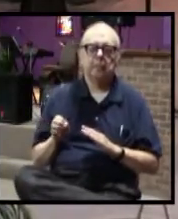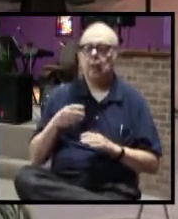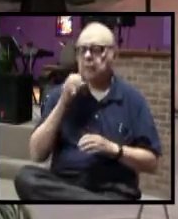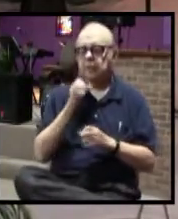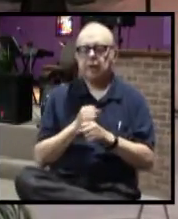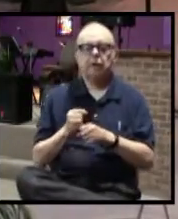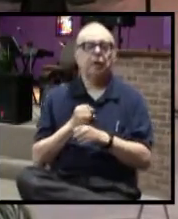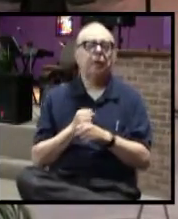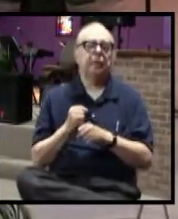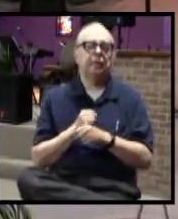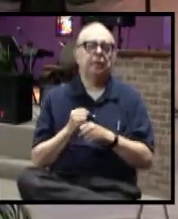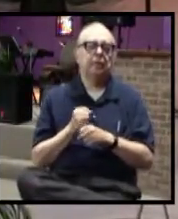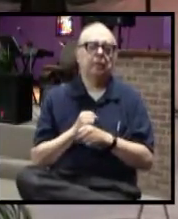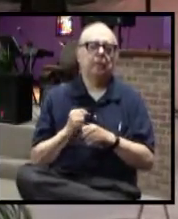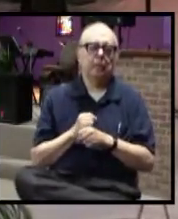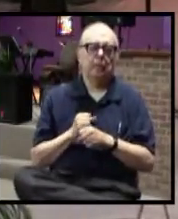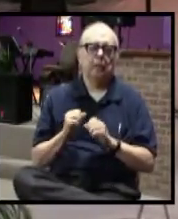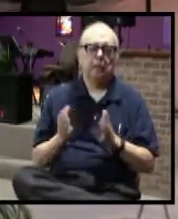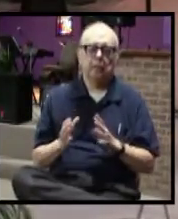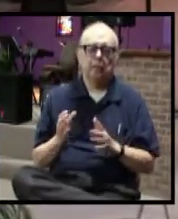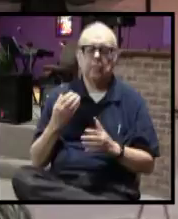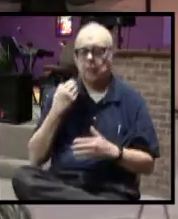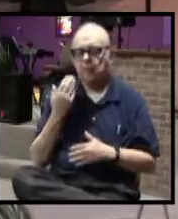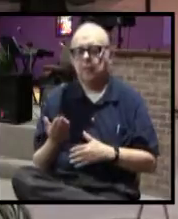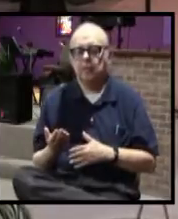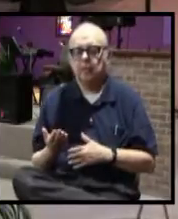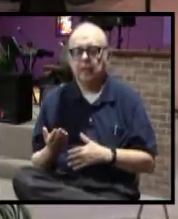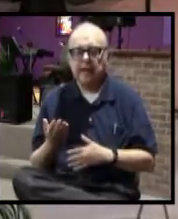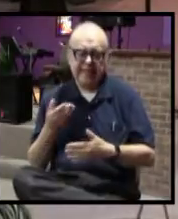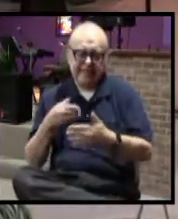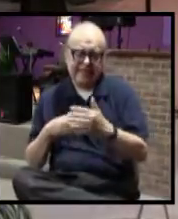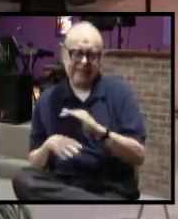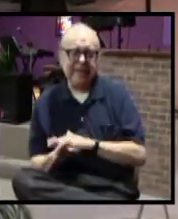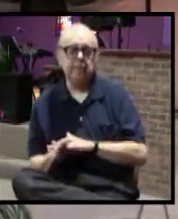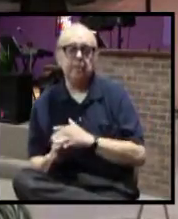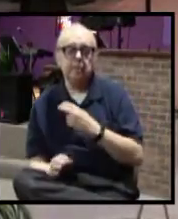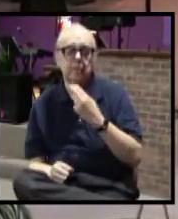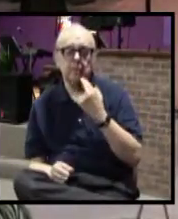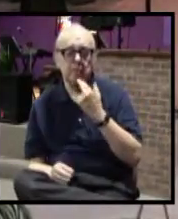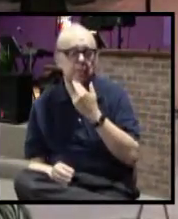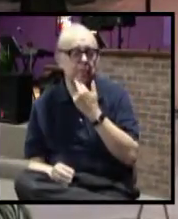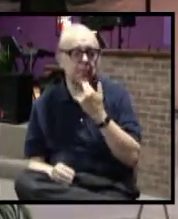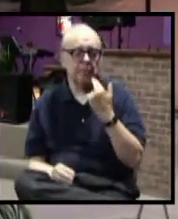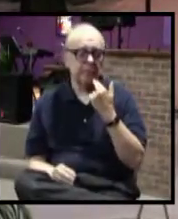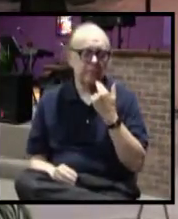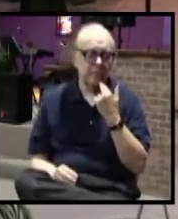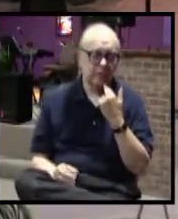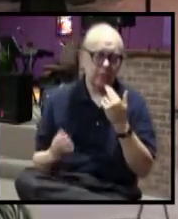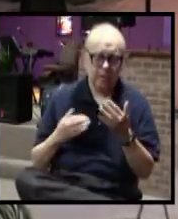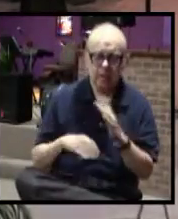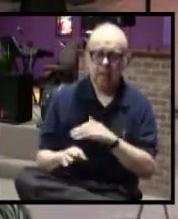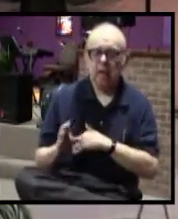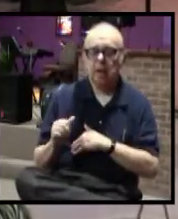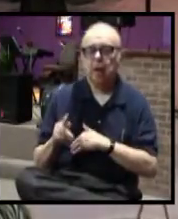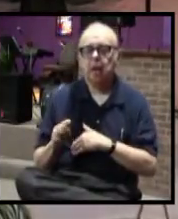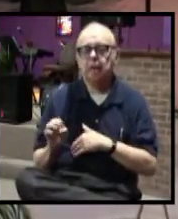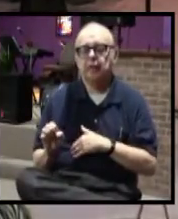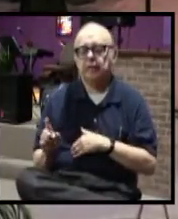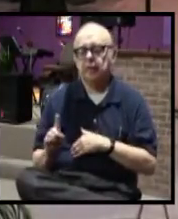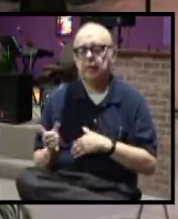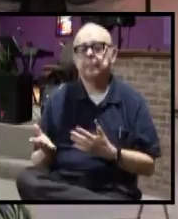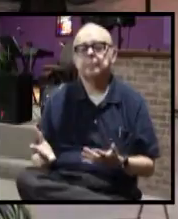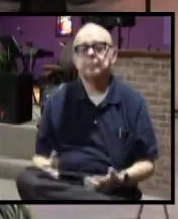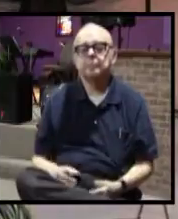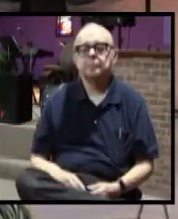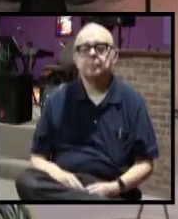And he was drinking coffee at the counter. And there was a group of prostitutes that walked in to